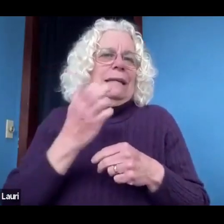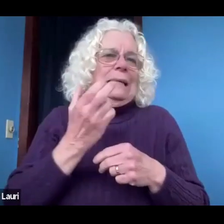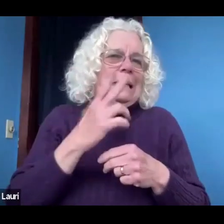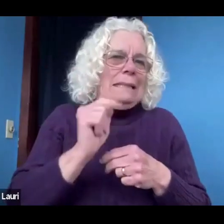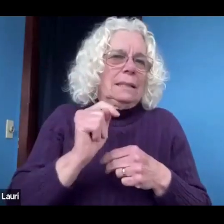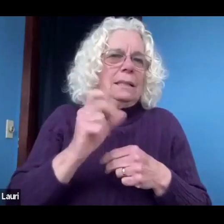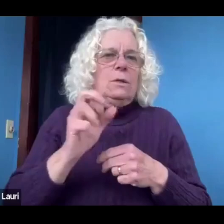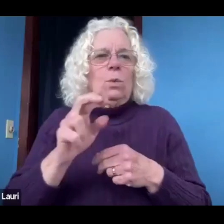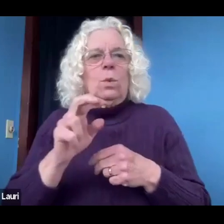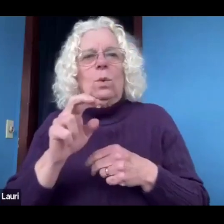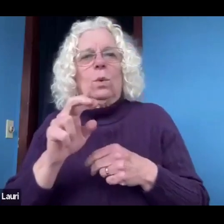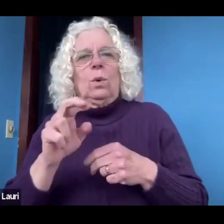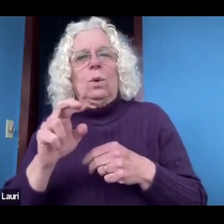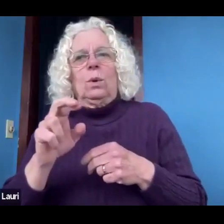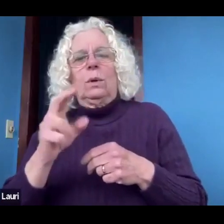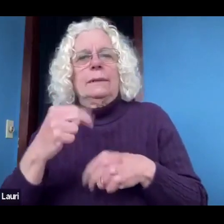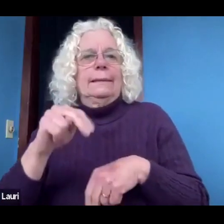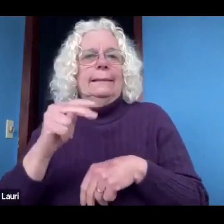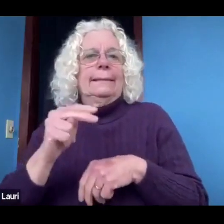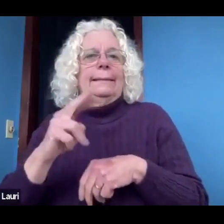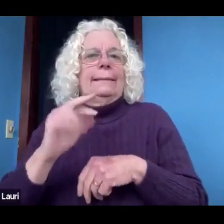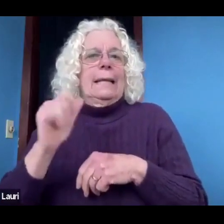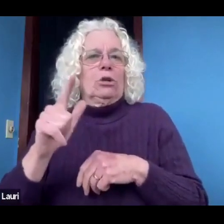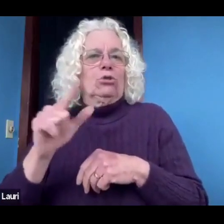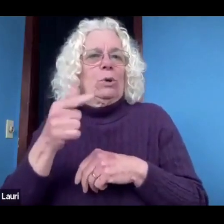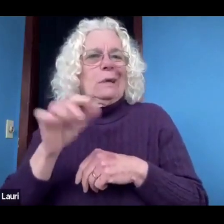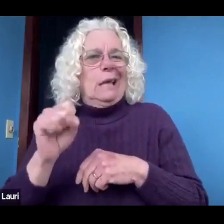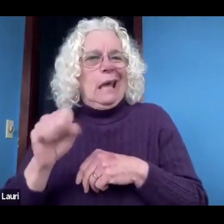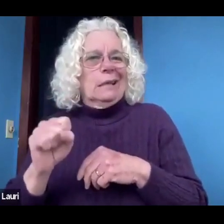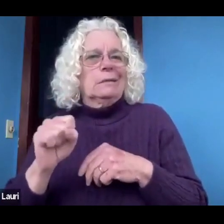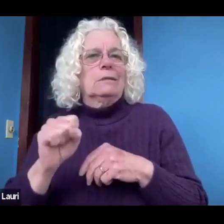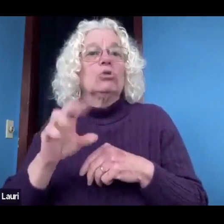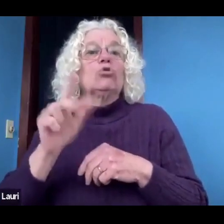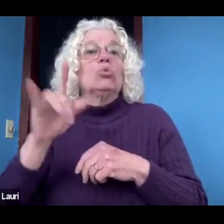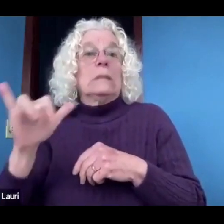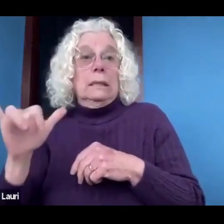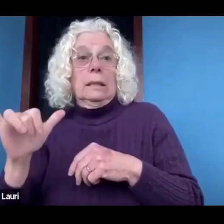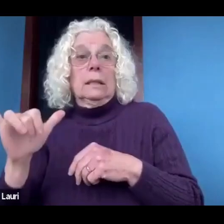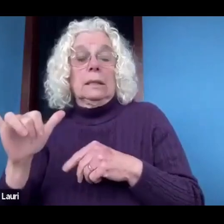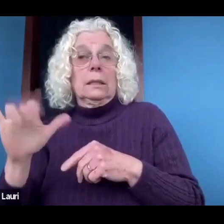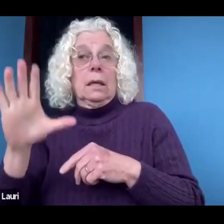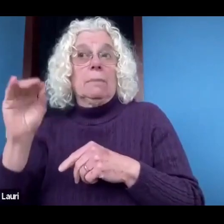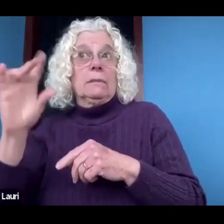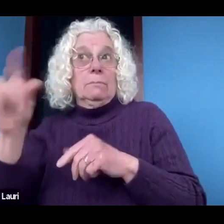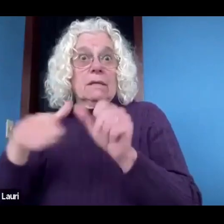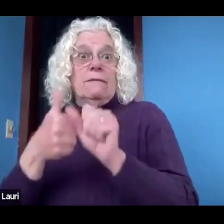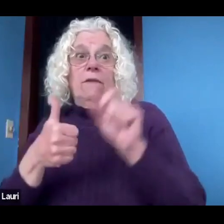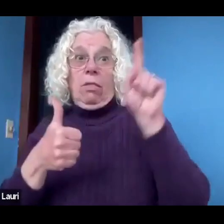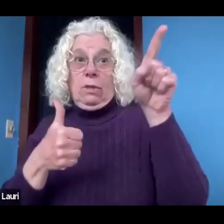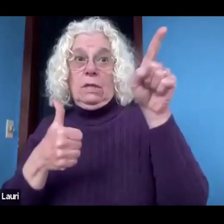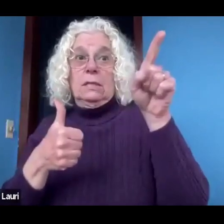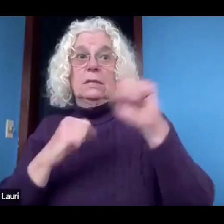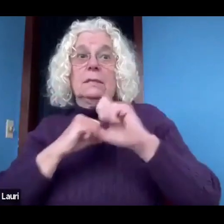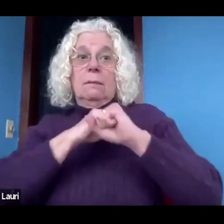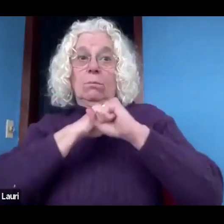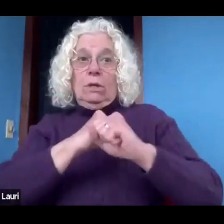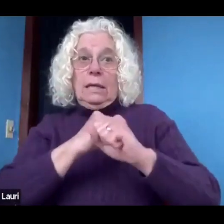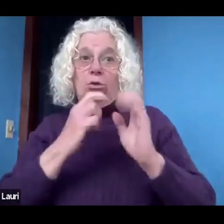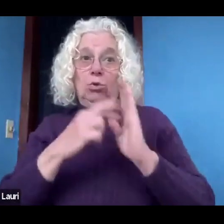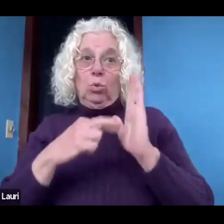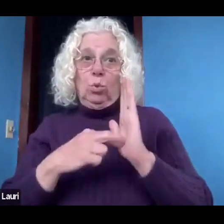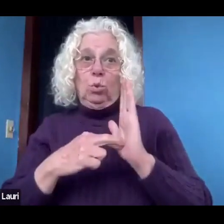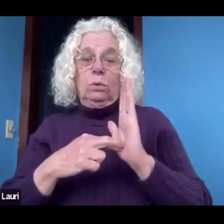and any natural gas or electric utility companies have to follow the protection rules of the cold